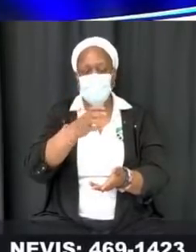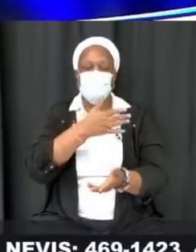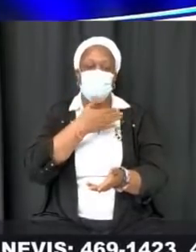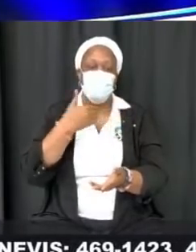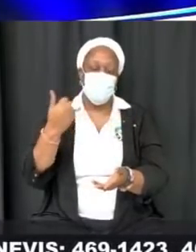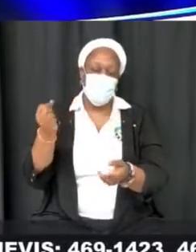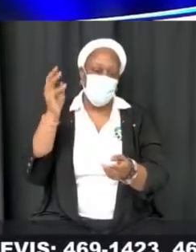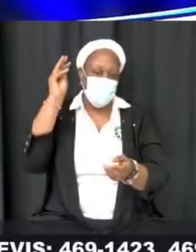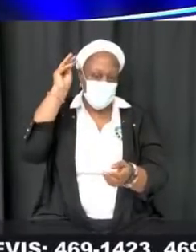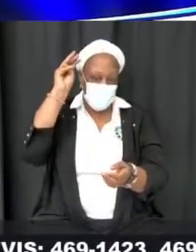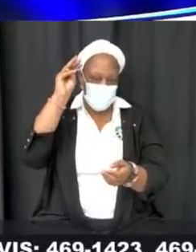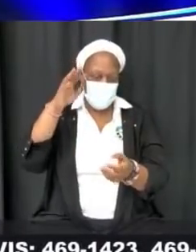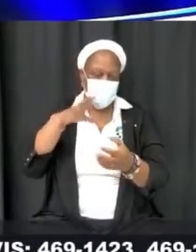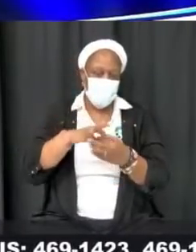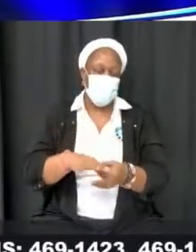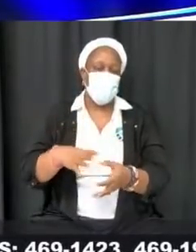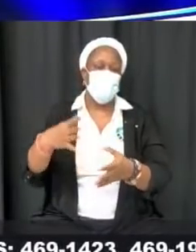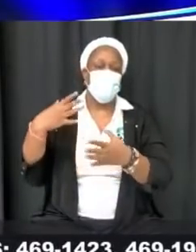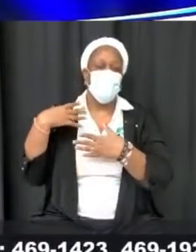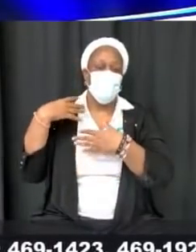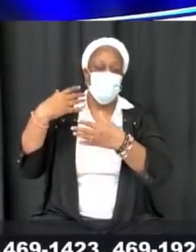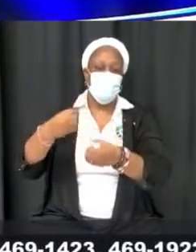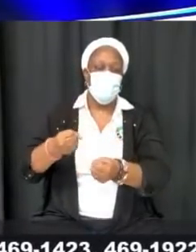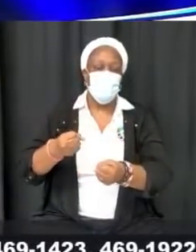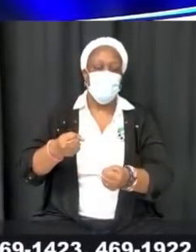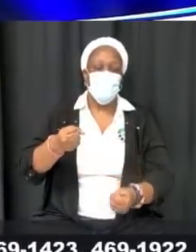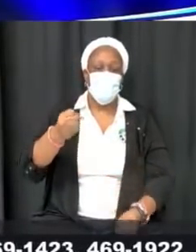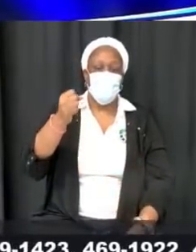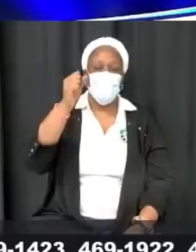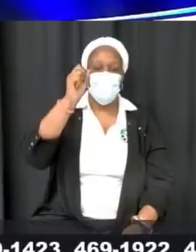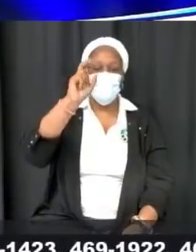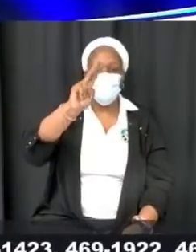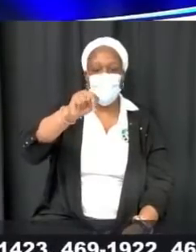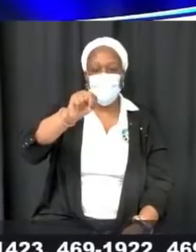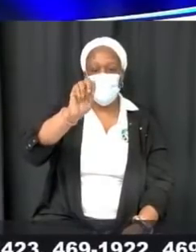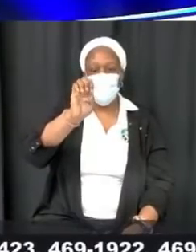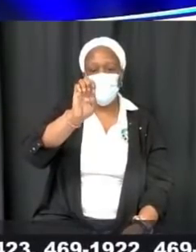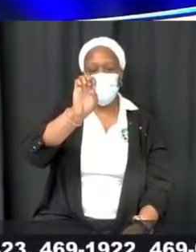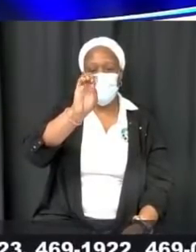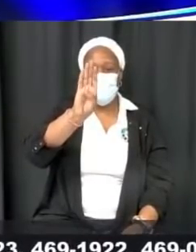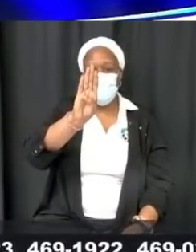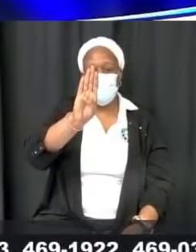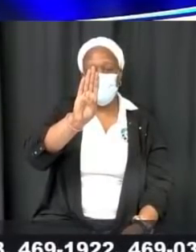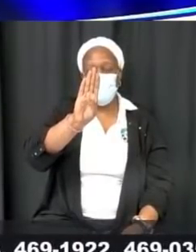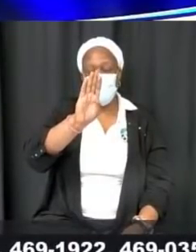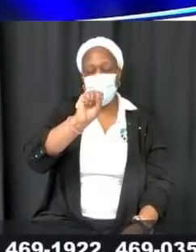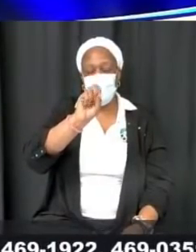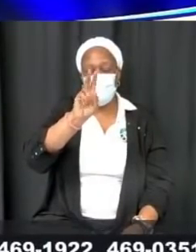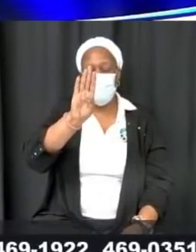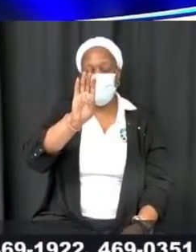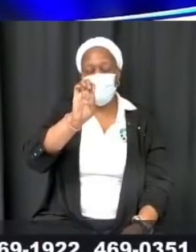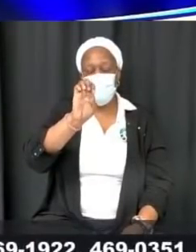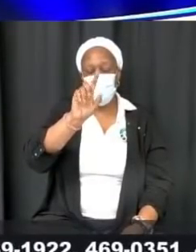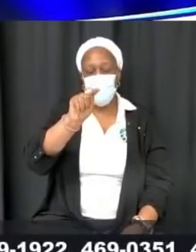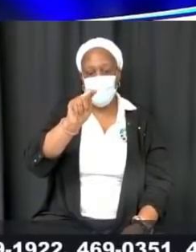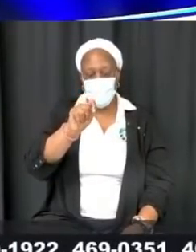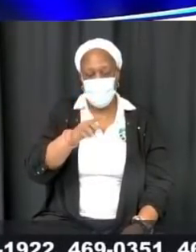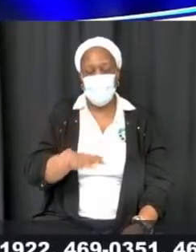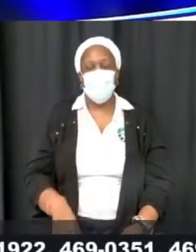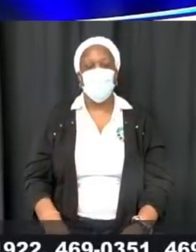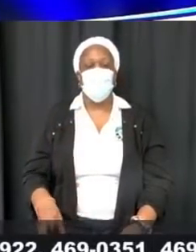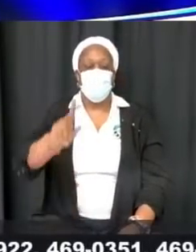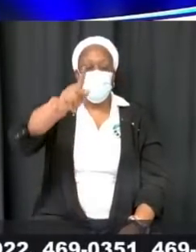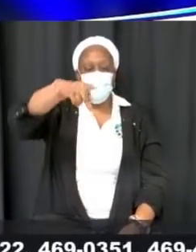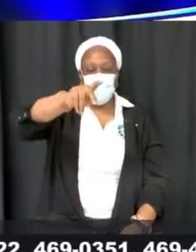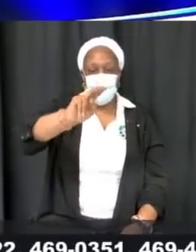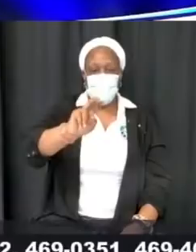Health, the Honorable Akila Byron Nisbet, Permanent Secretary in the Ministry of National Security, Mr. Osmond